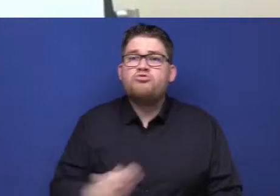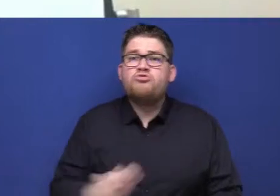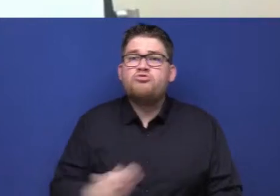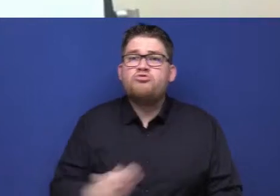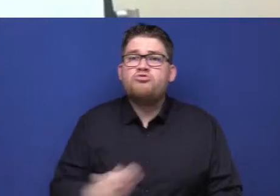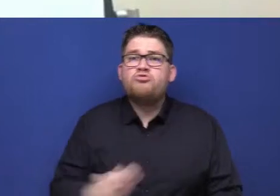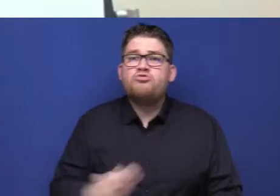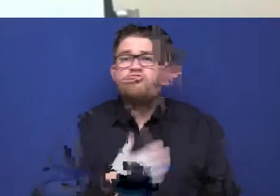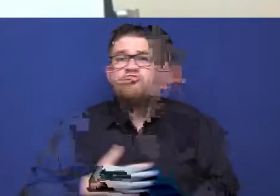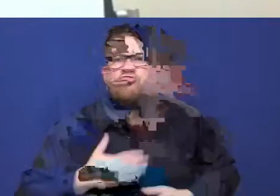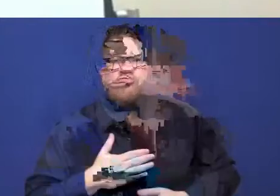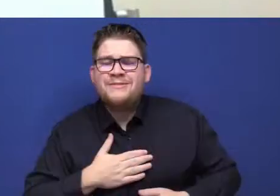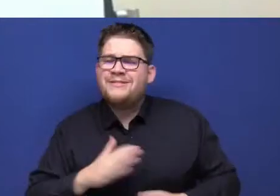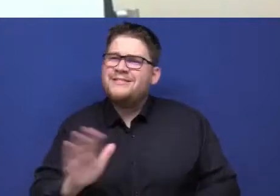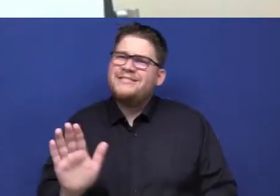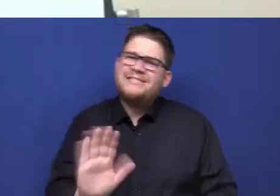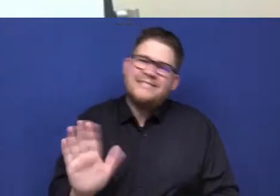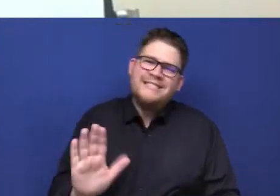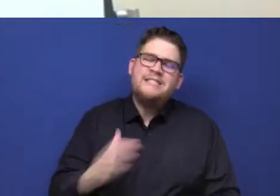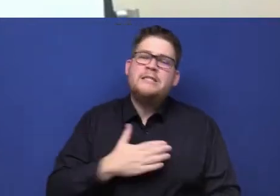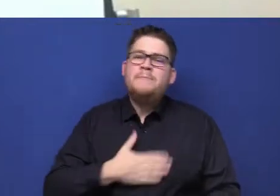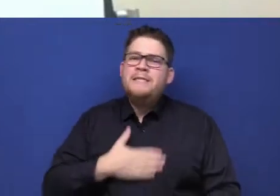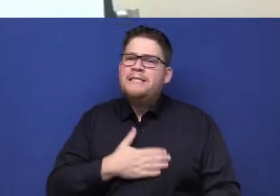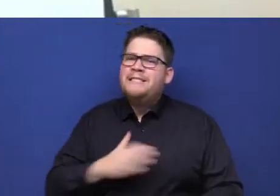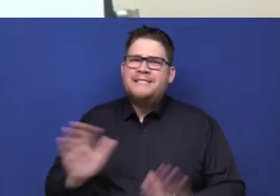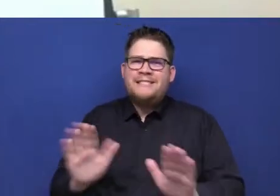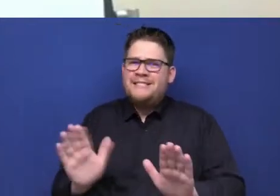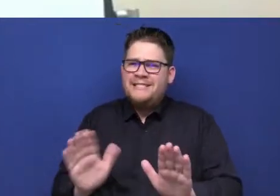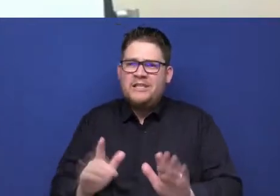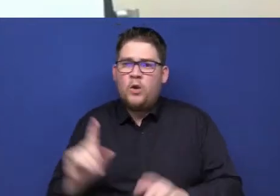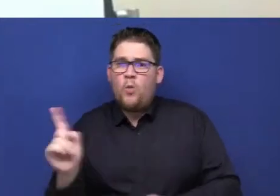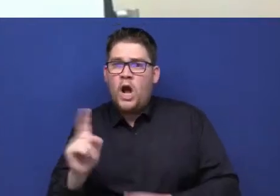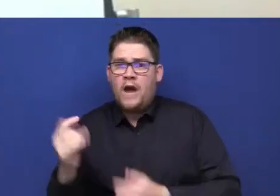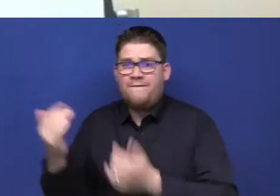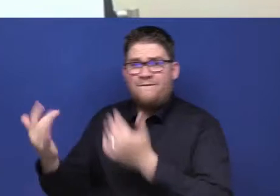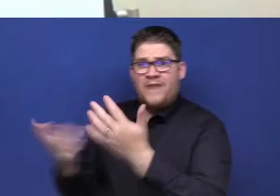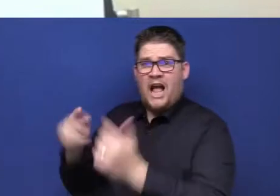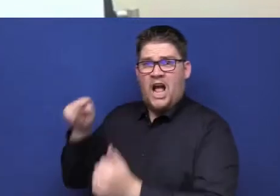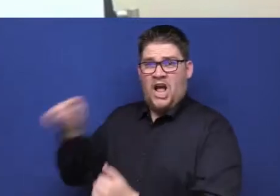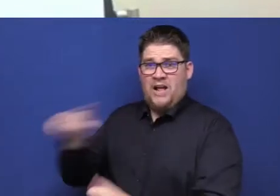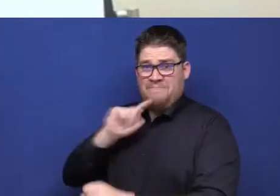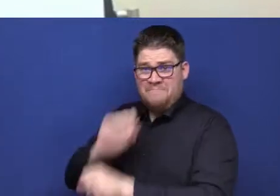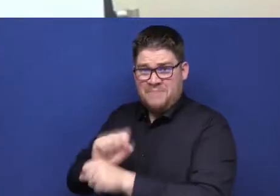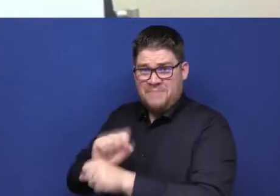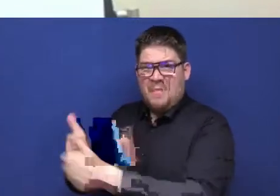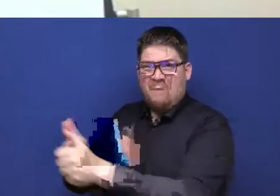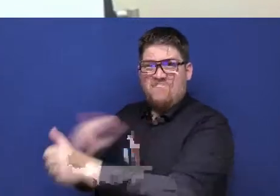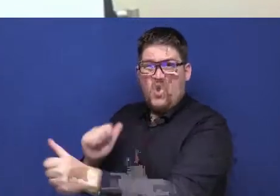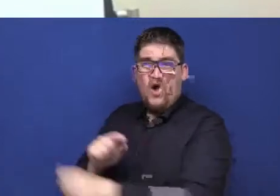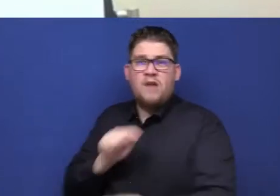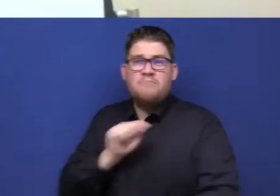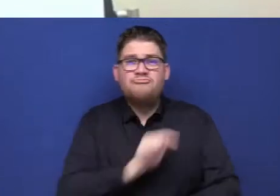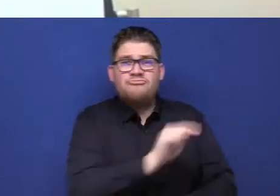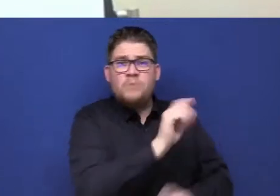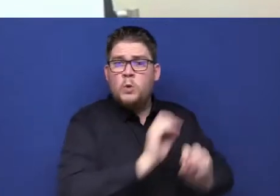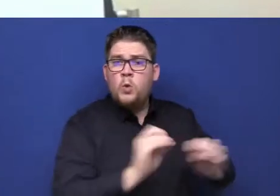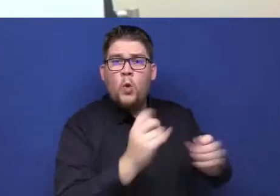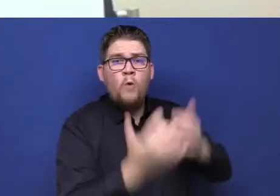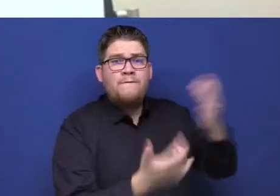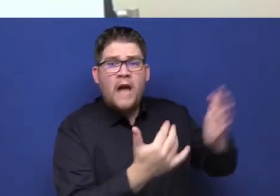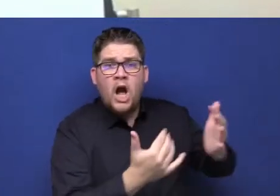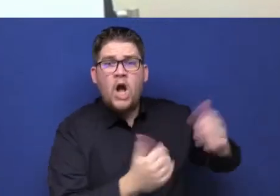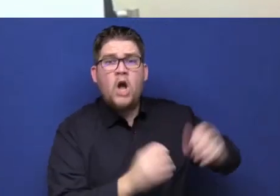people to consider their tourism and travel there. Thank you very much. From there, I'll turn it over to Janelle Choyette with the